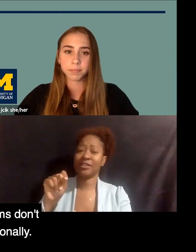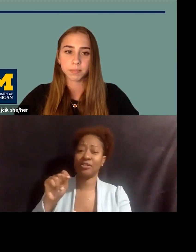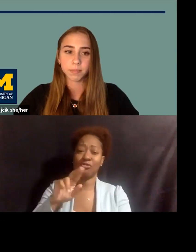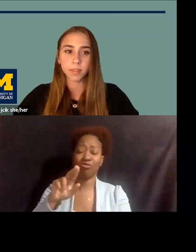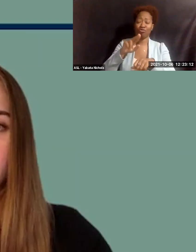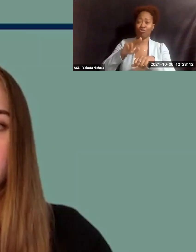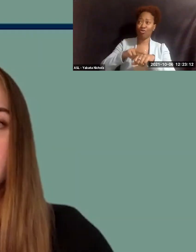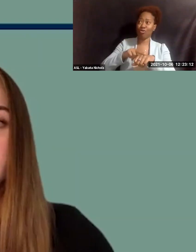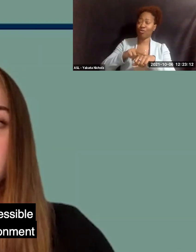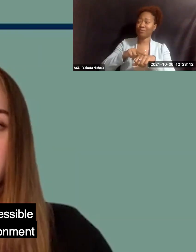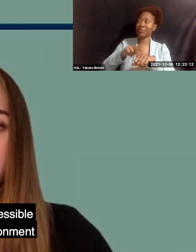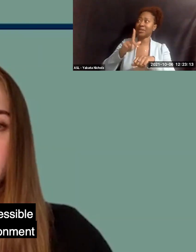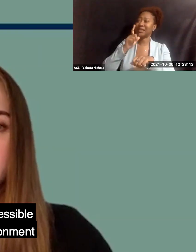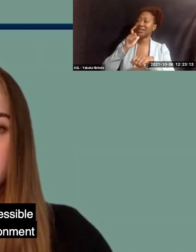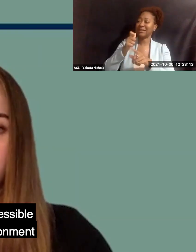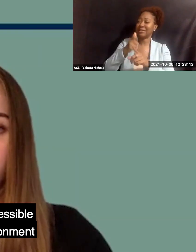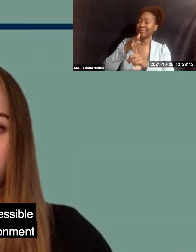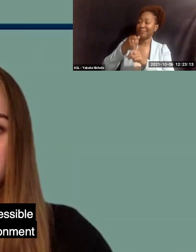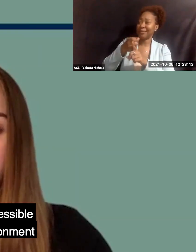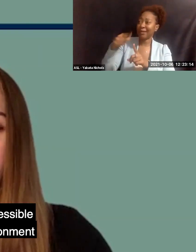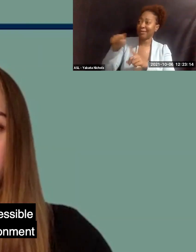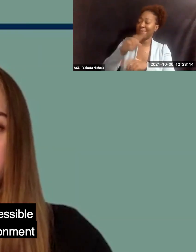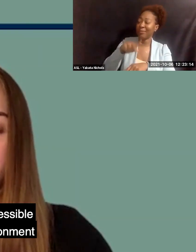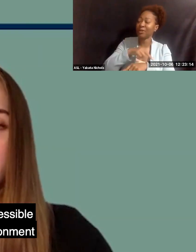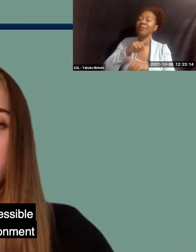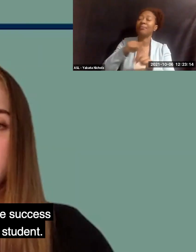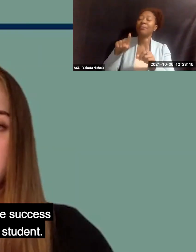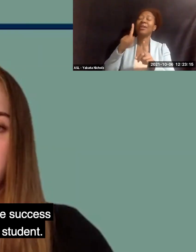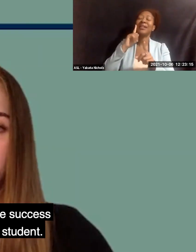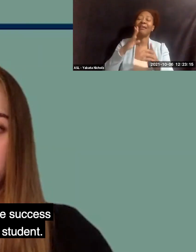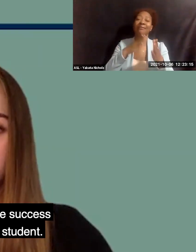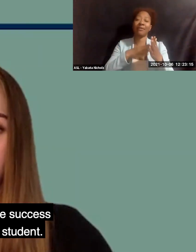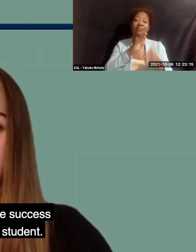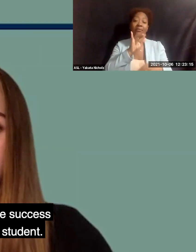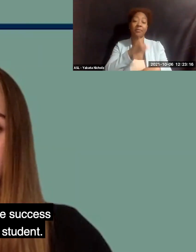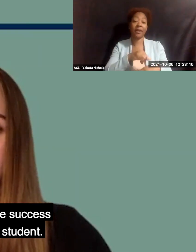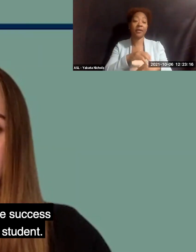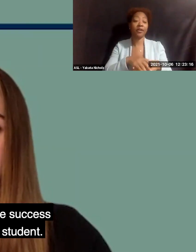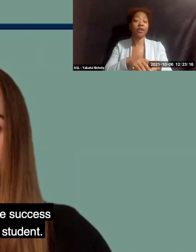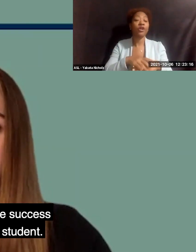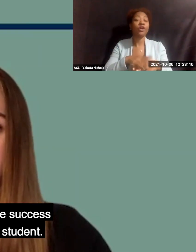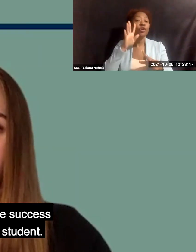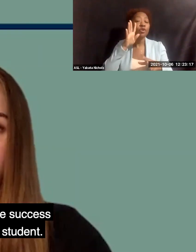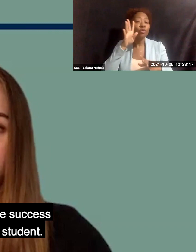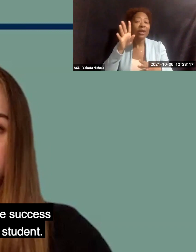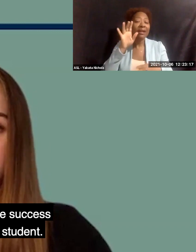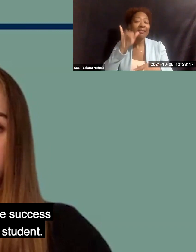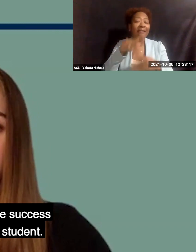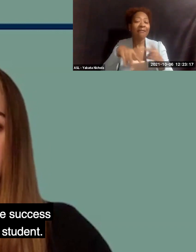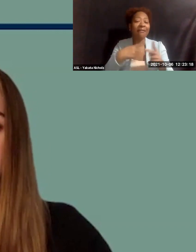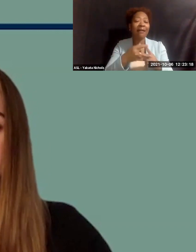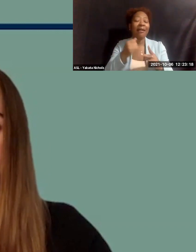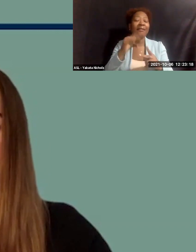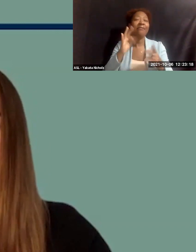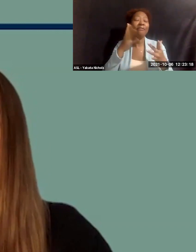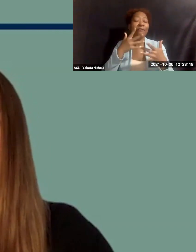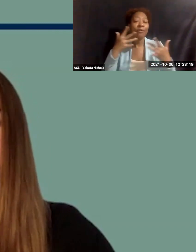personally. Creating an accessible classroom environment is fundamental to the success of each and every